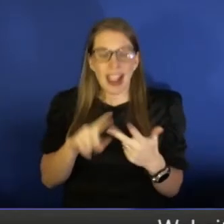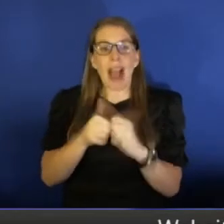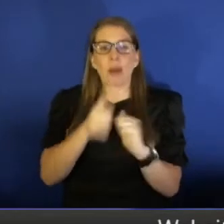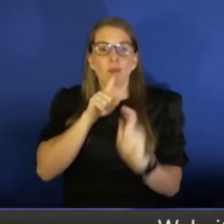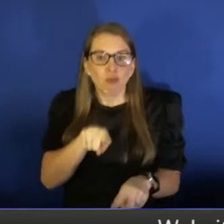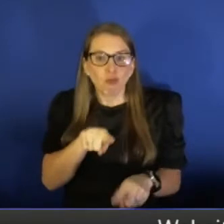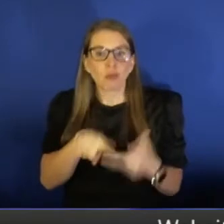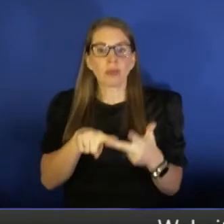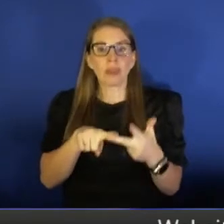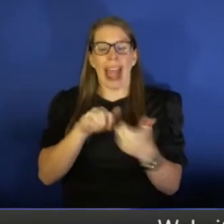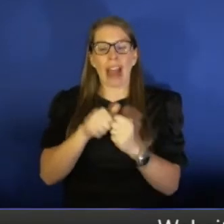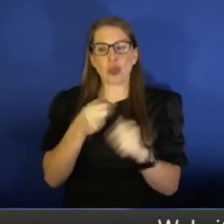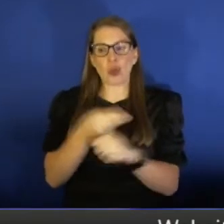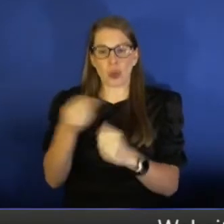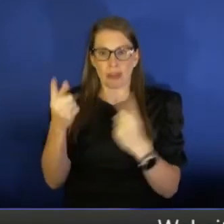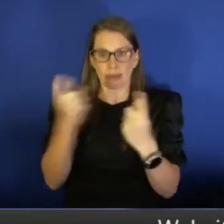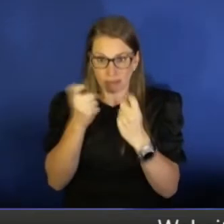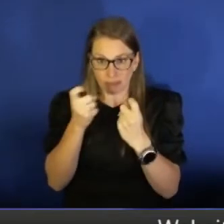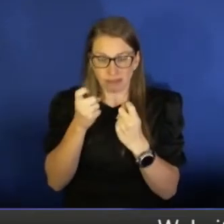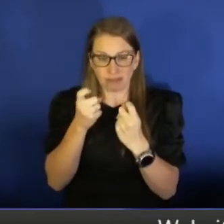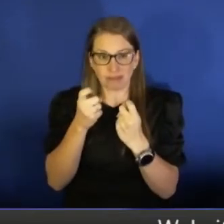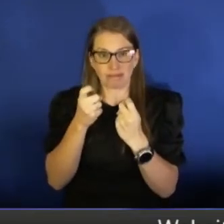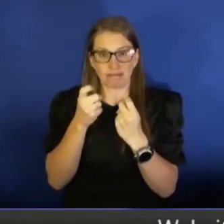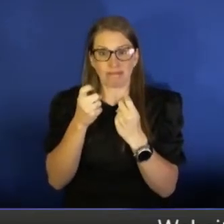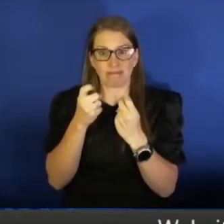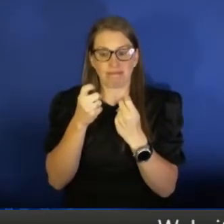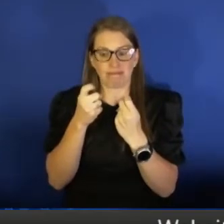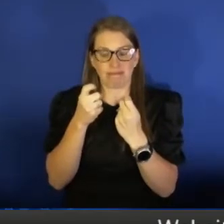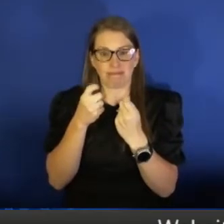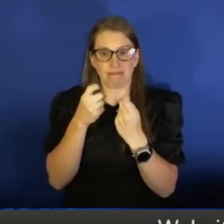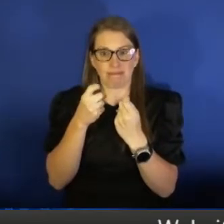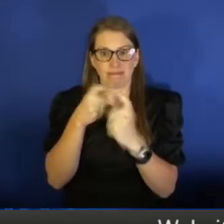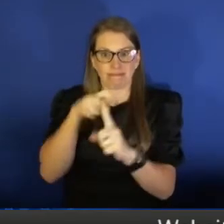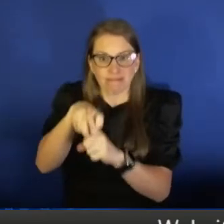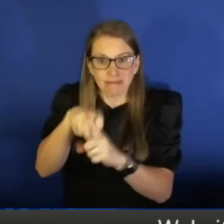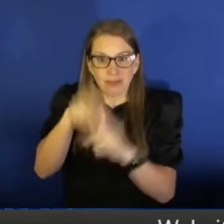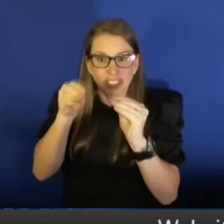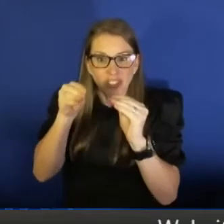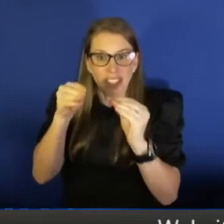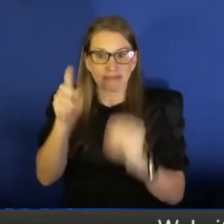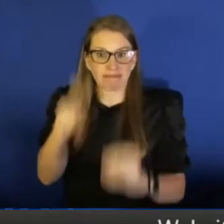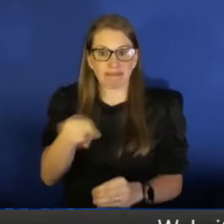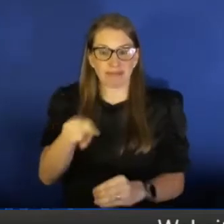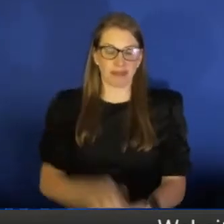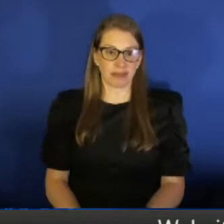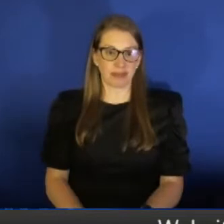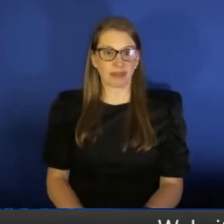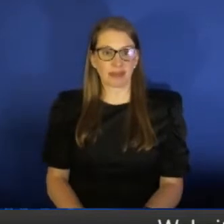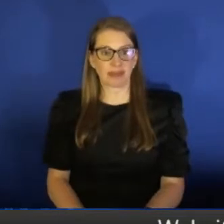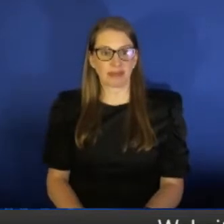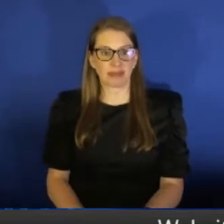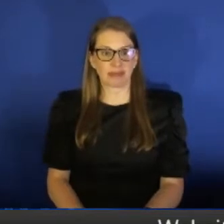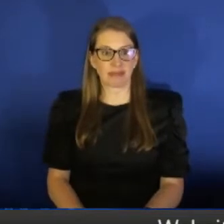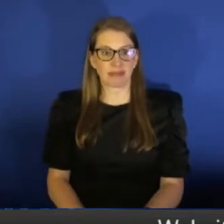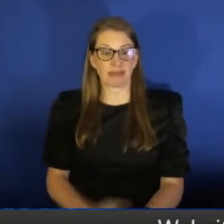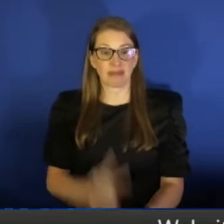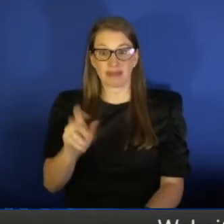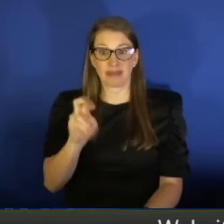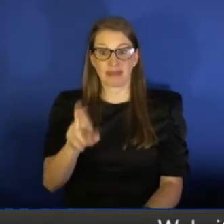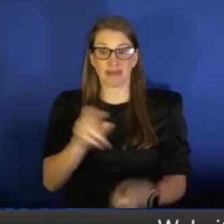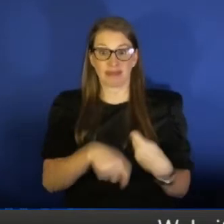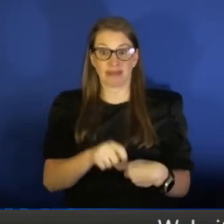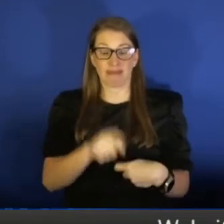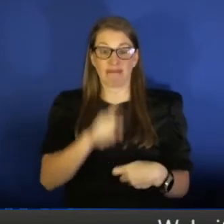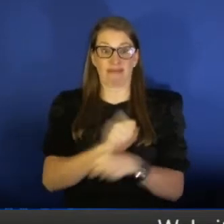those inquiries, I guess, to help teach and educate? One of my favorite things about having a liver transplant is